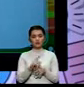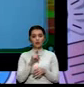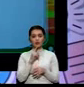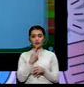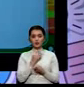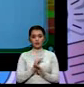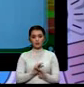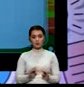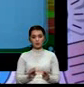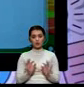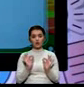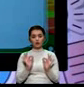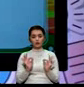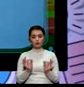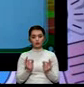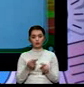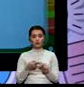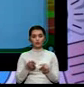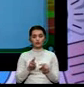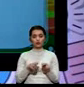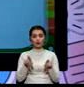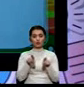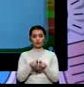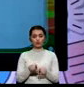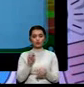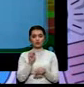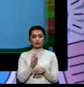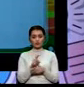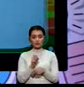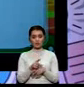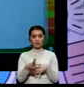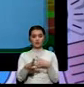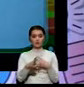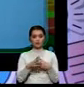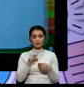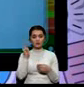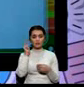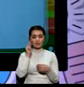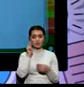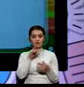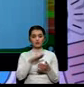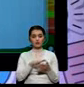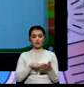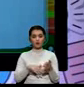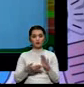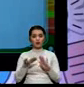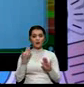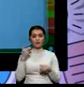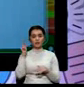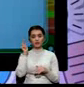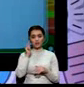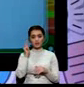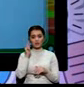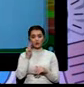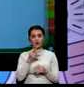aslo qiynalmaysiz. To'g'rimi? Chunki shunga o'xshash topshiriqlarni biz sizlar bilan darslarimiz davomida va avvalgi